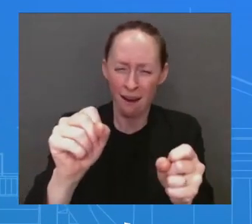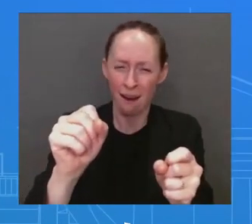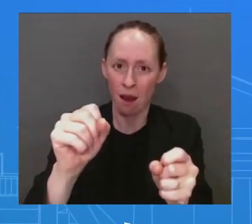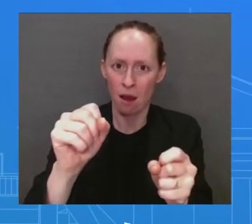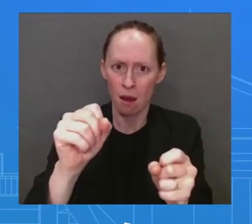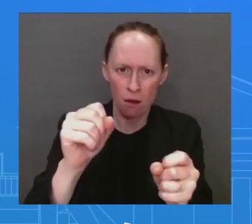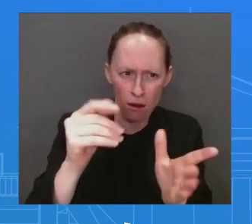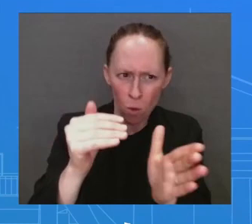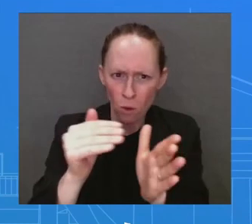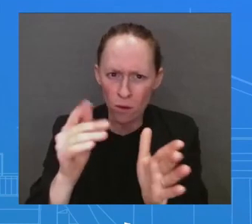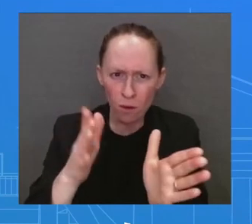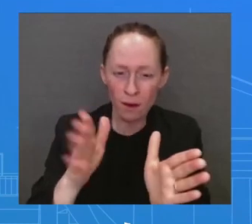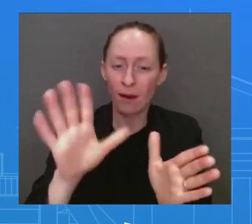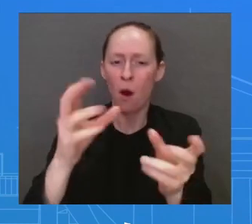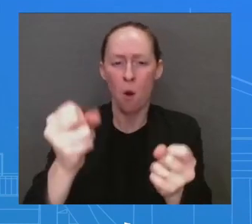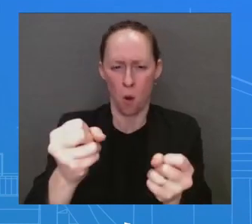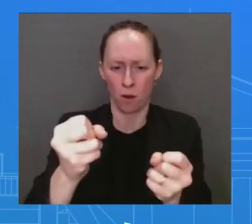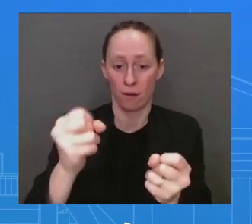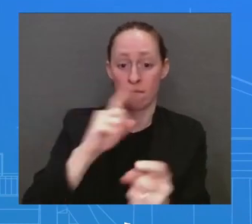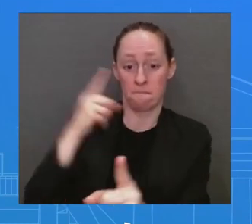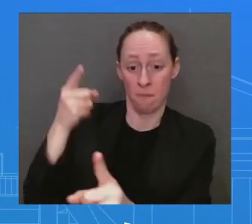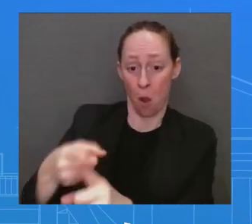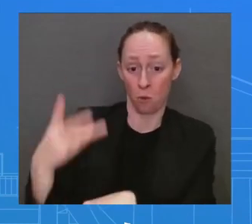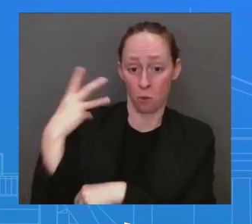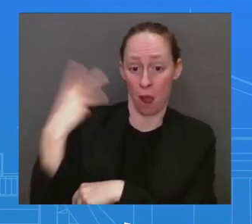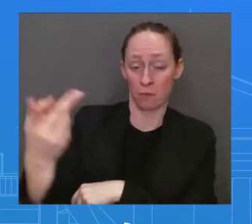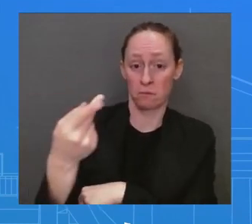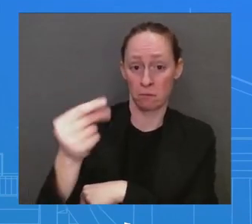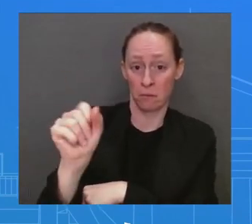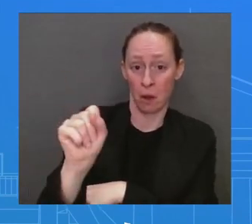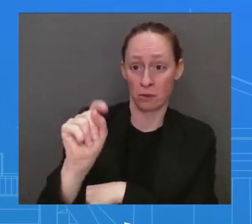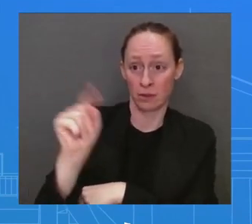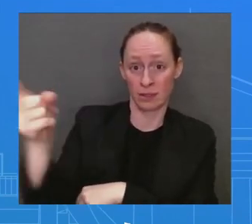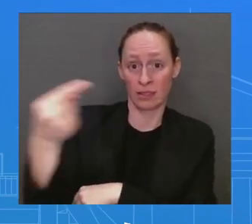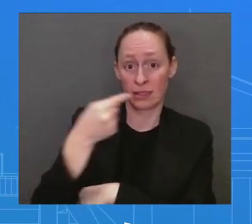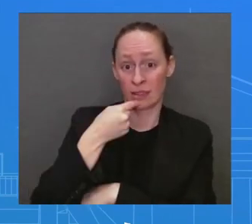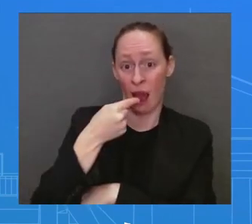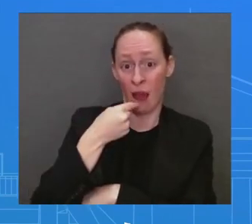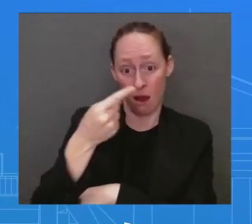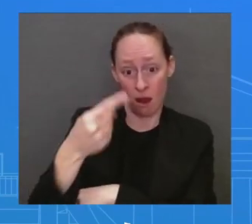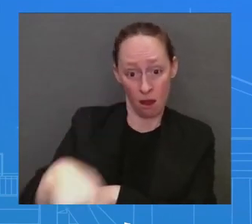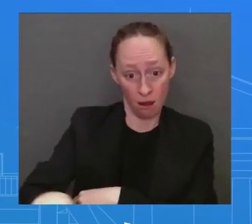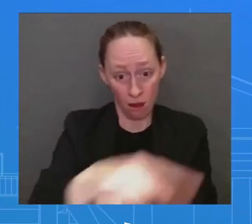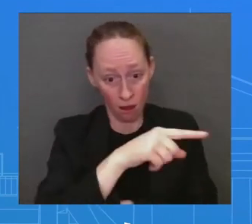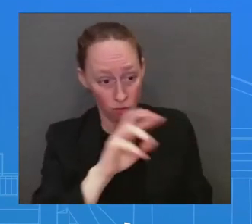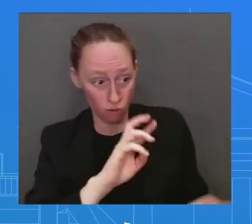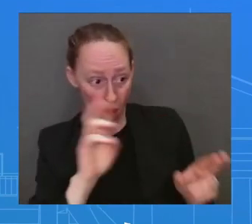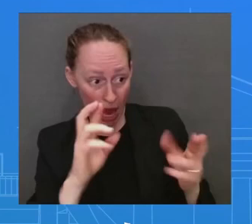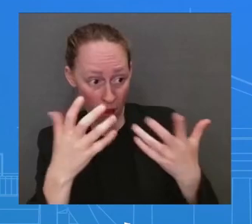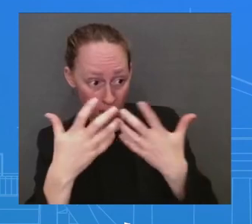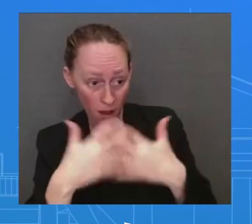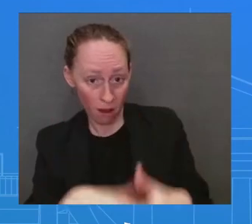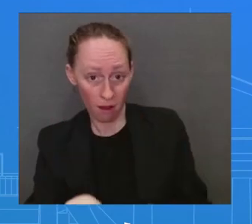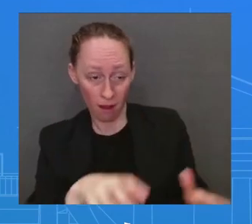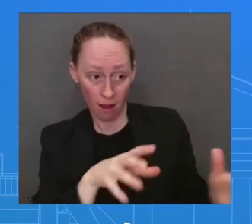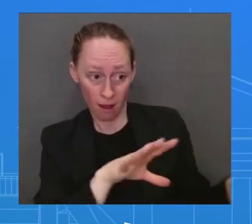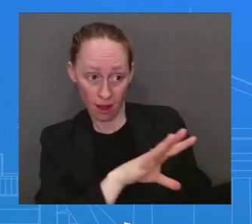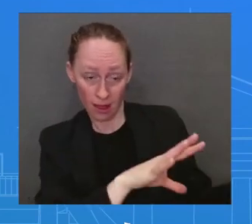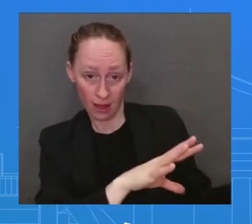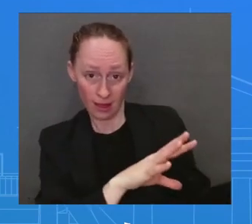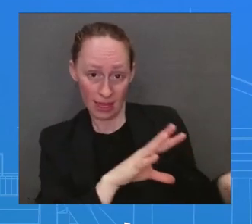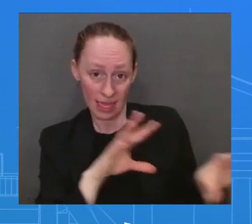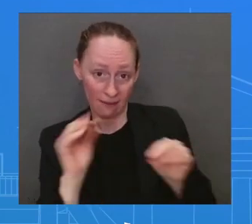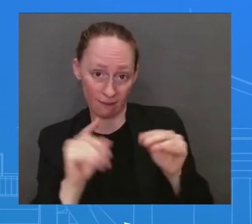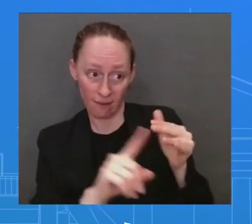about regional evacuation planning. We are actively trying to get